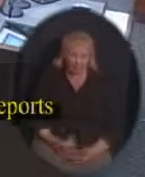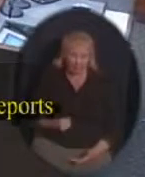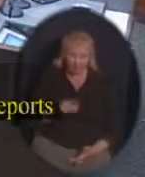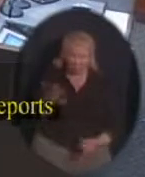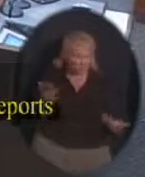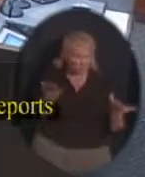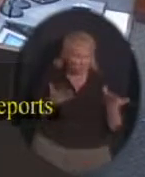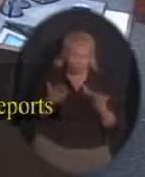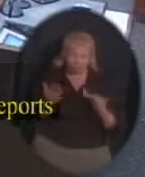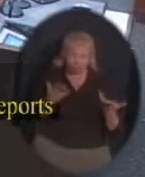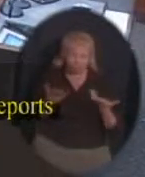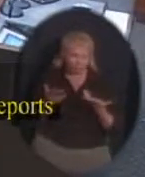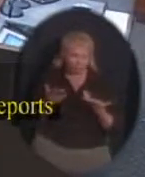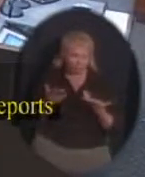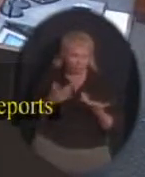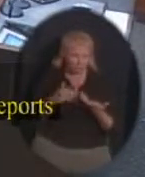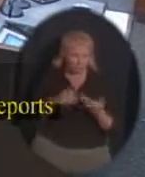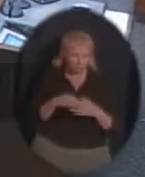Mr. Parker?